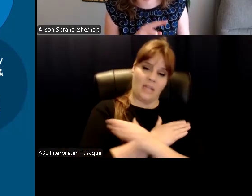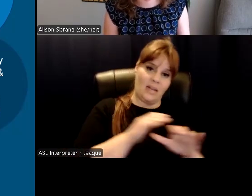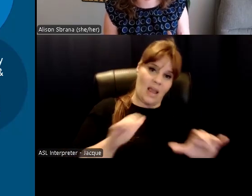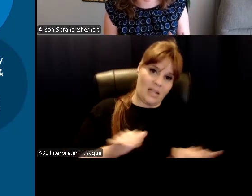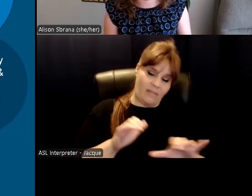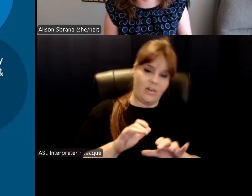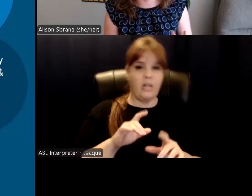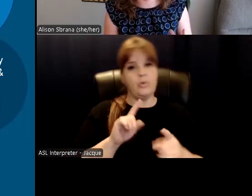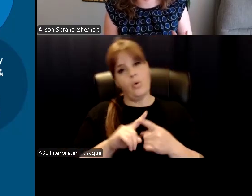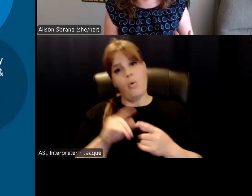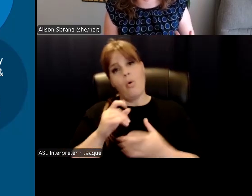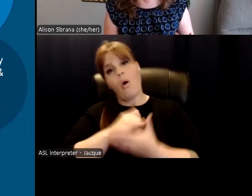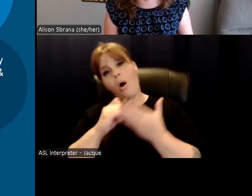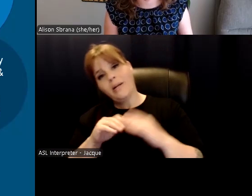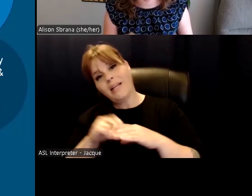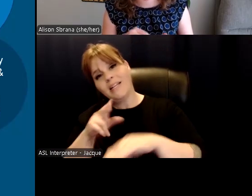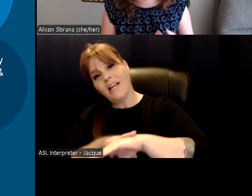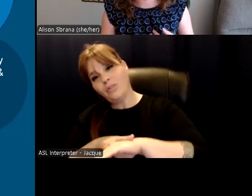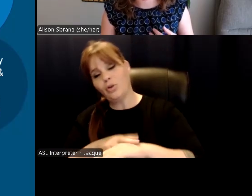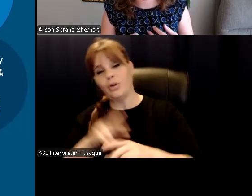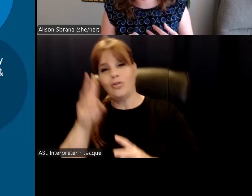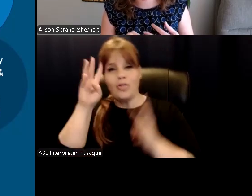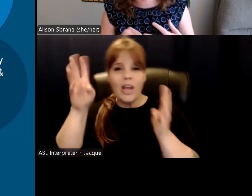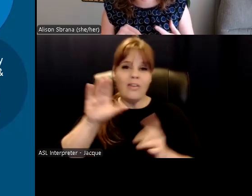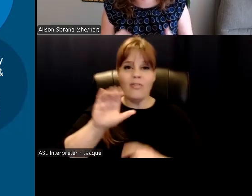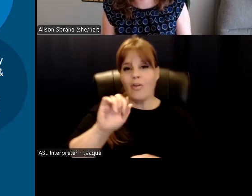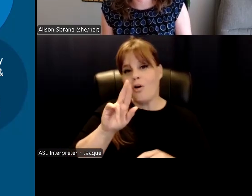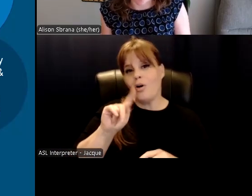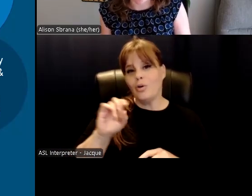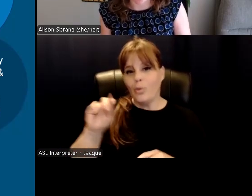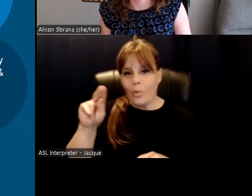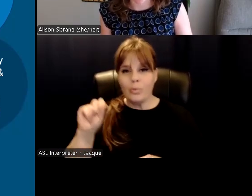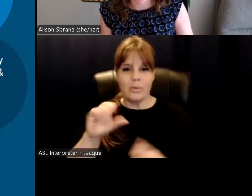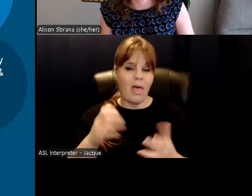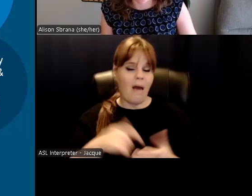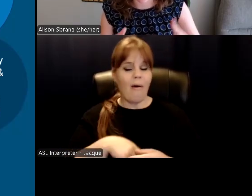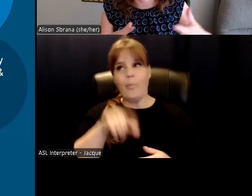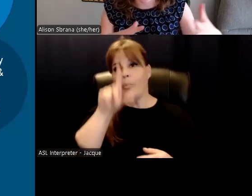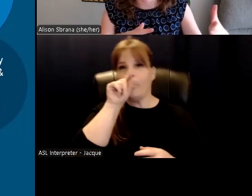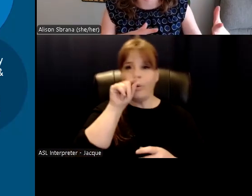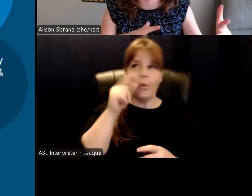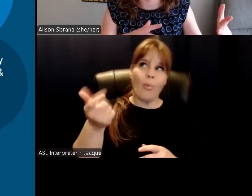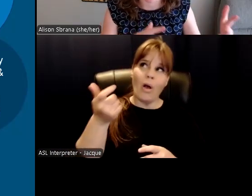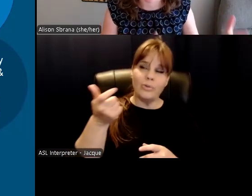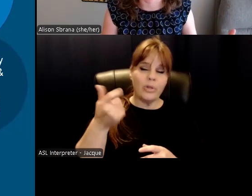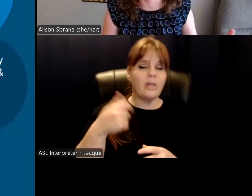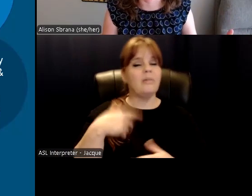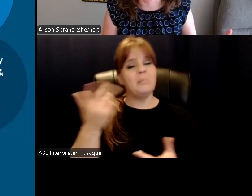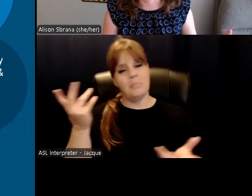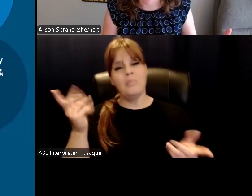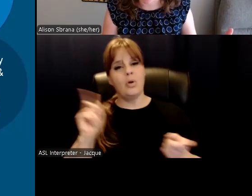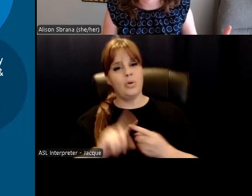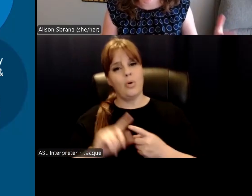class, creative cartoons class, to bird watching, all the way up to